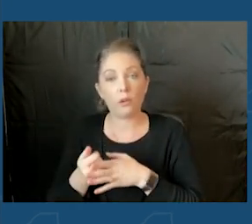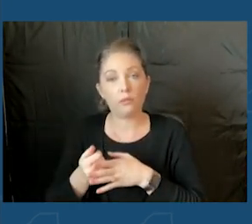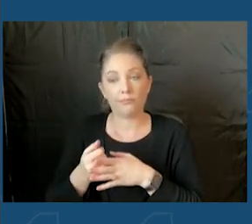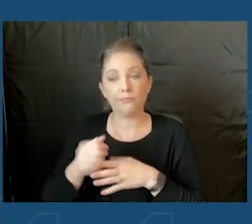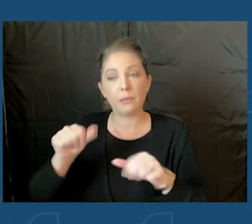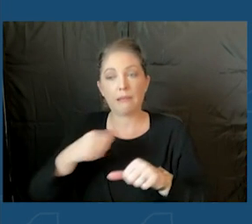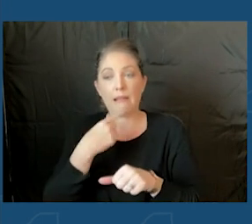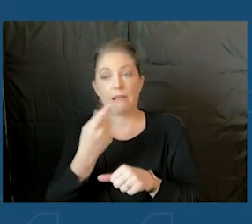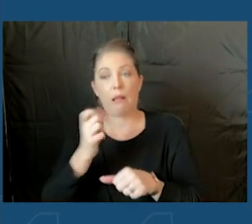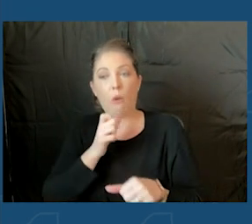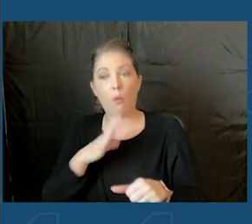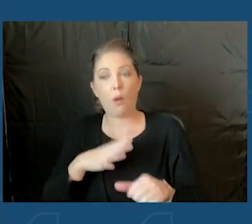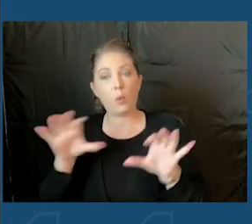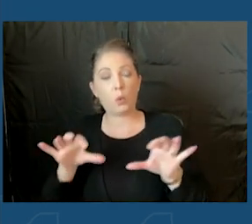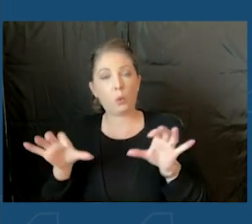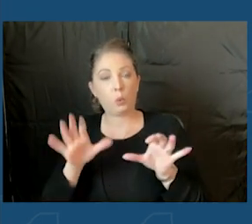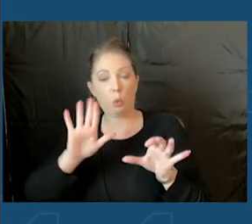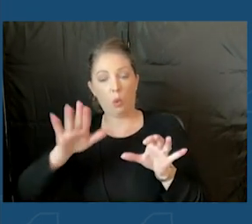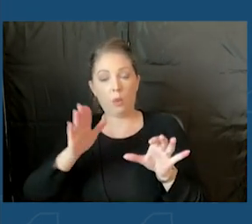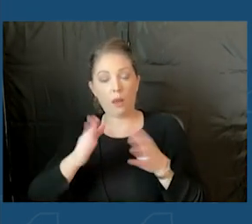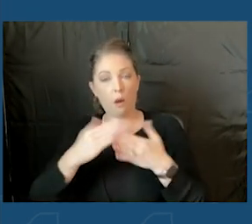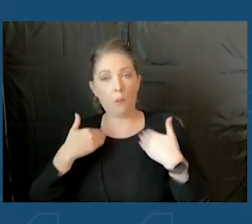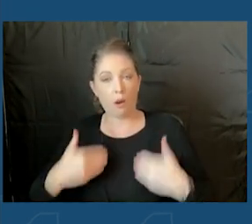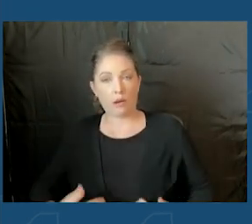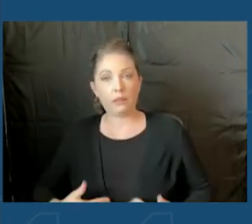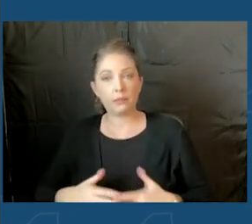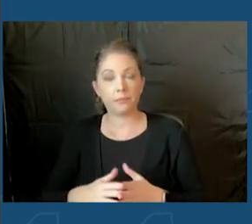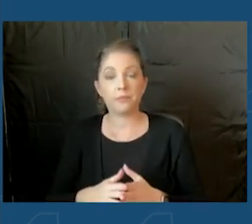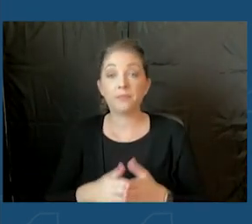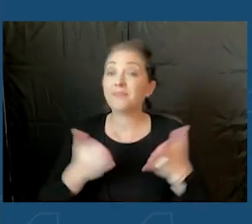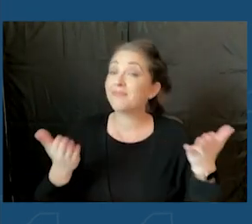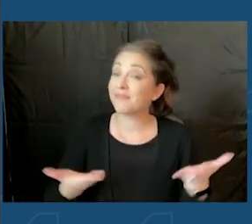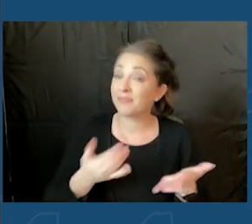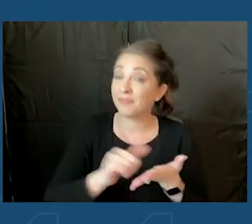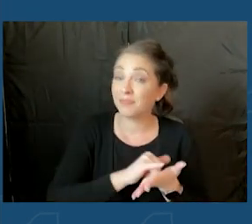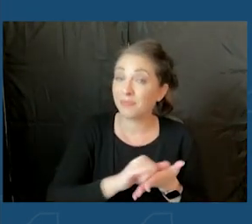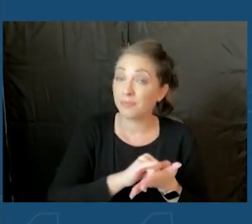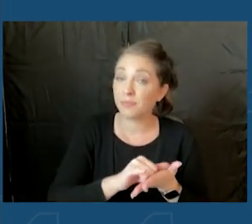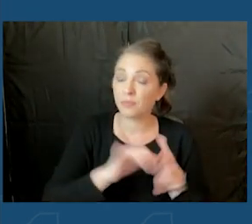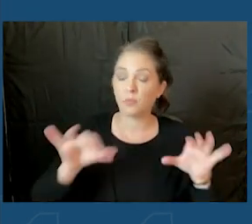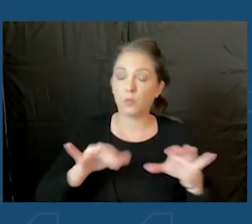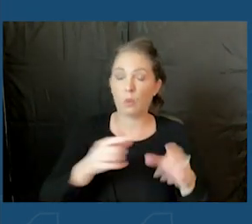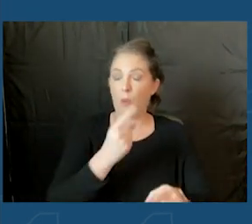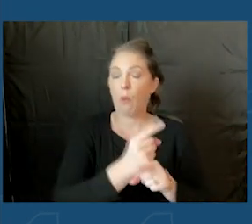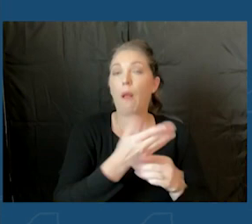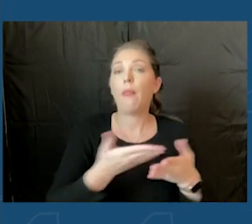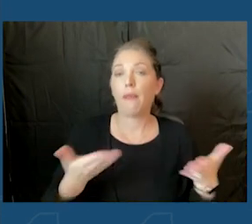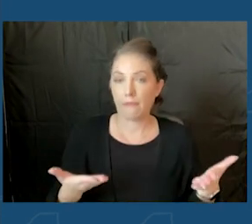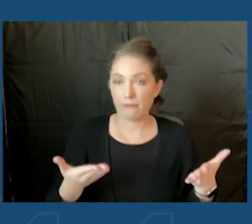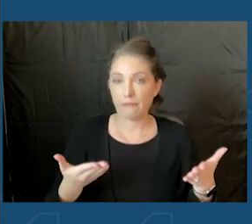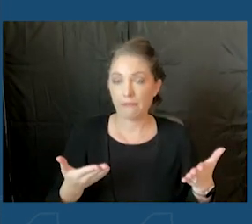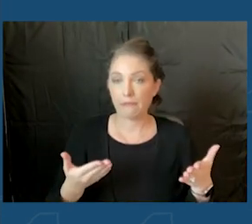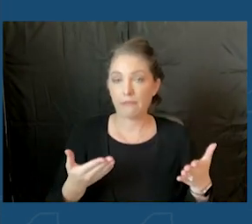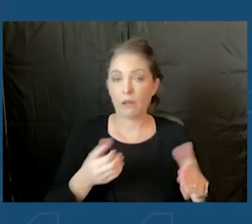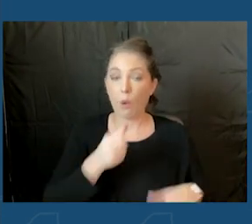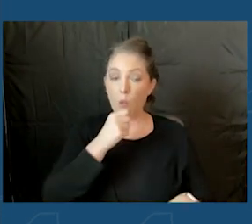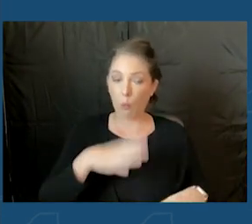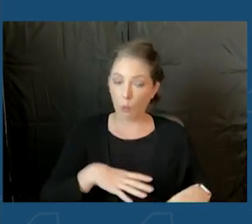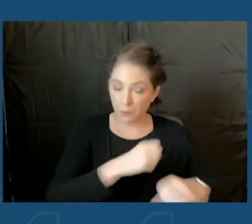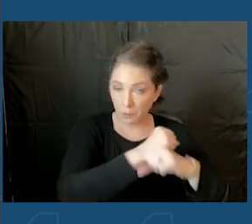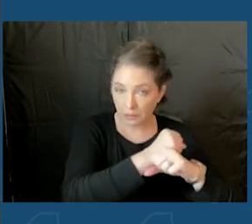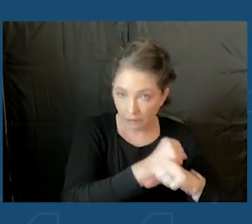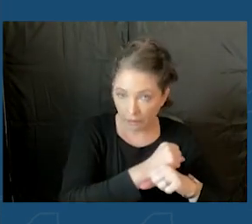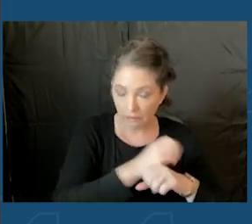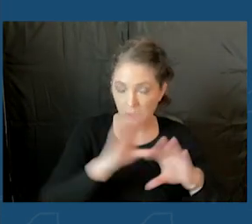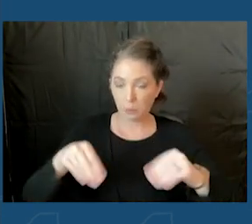bodies. But here we are in New York, doing the right thing by protecting women, protecting providers, and